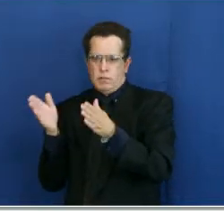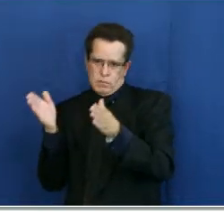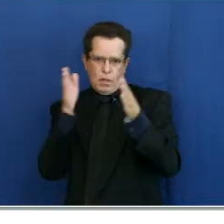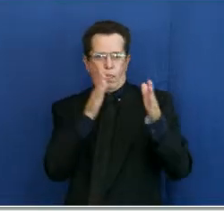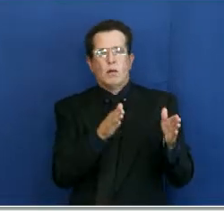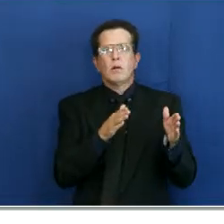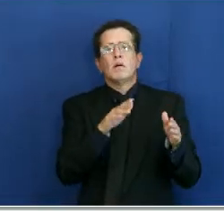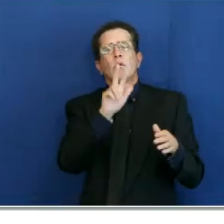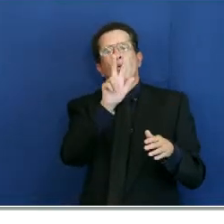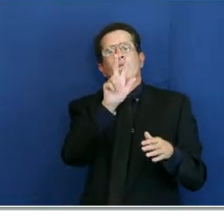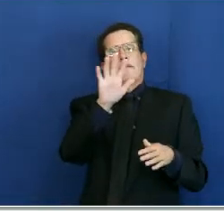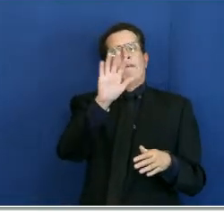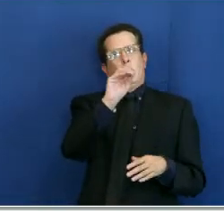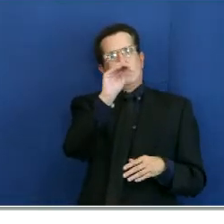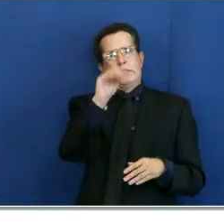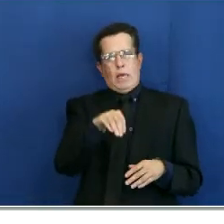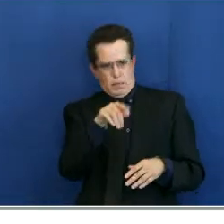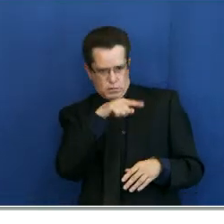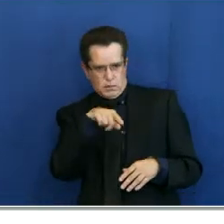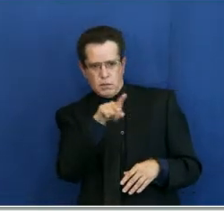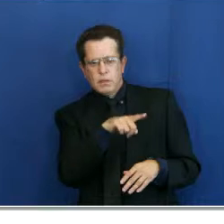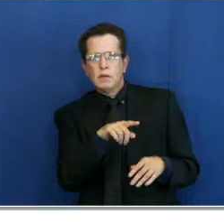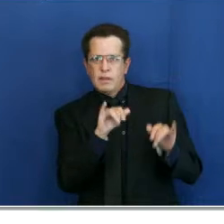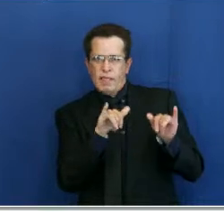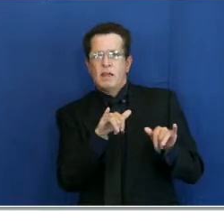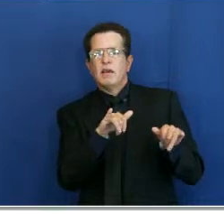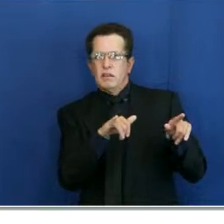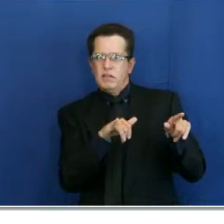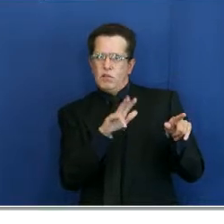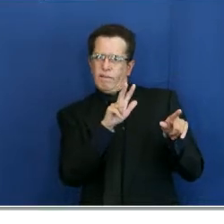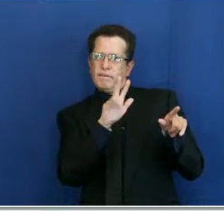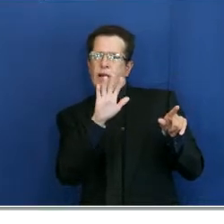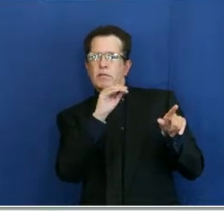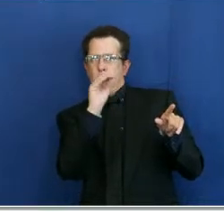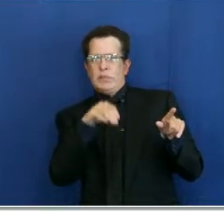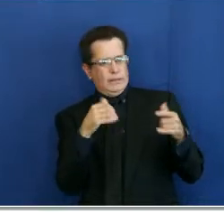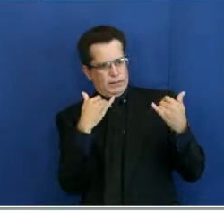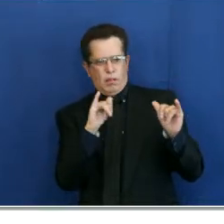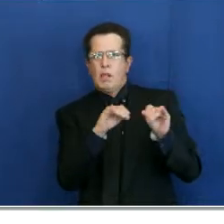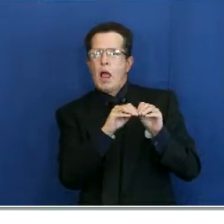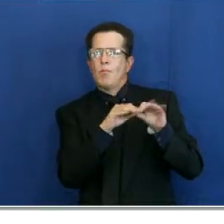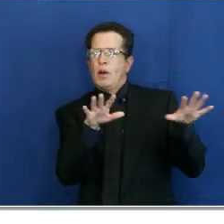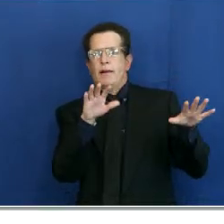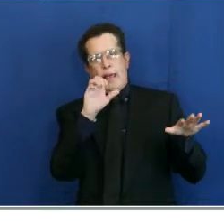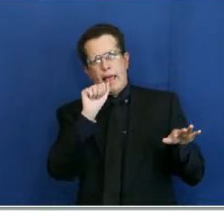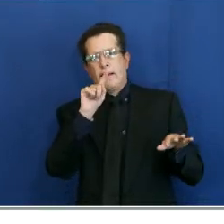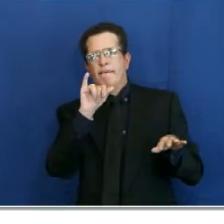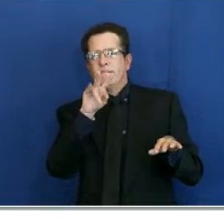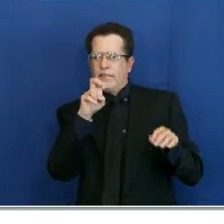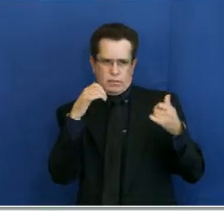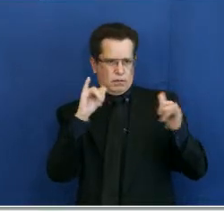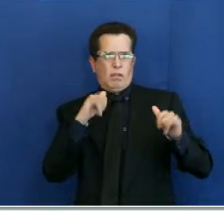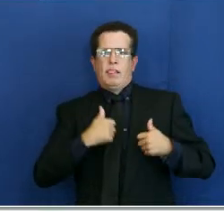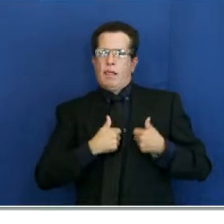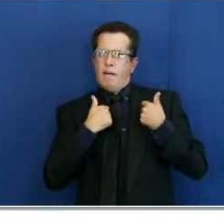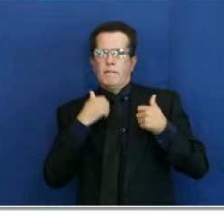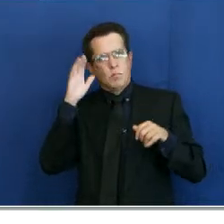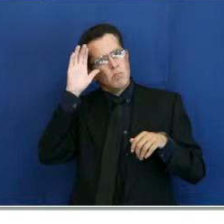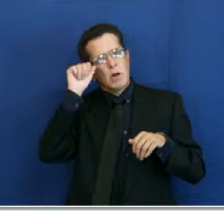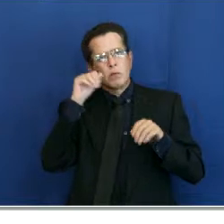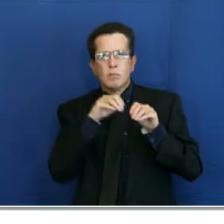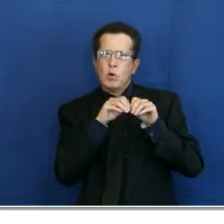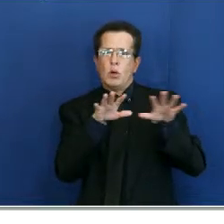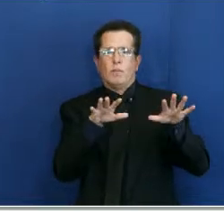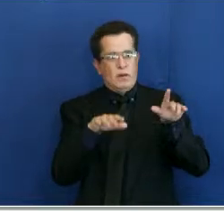120, or 35%, of the 341 outbreaks that are active outbreaks. And of these, 32,